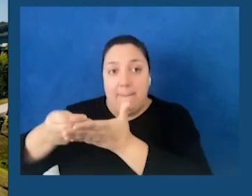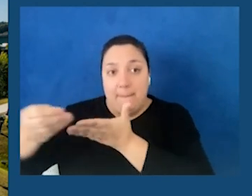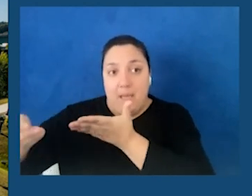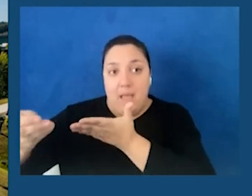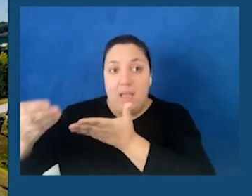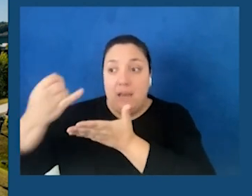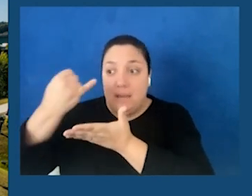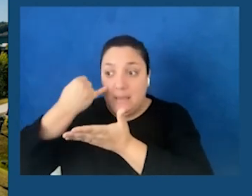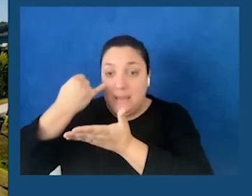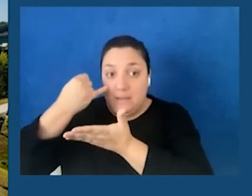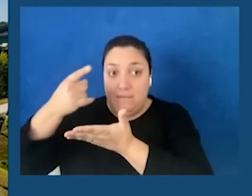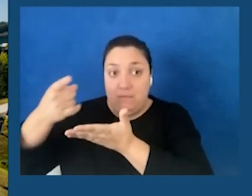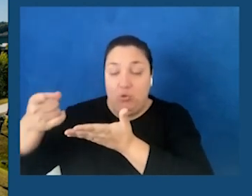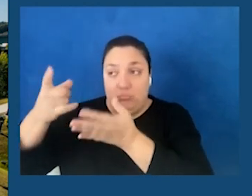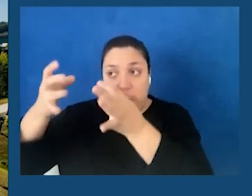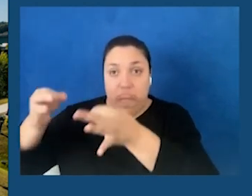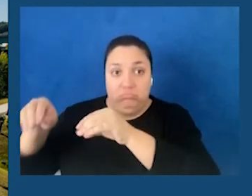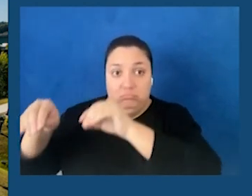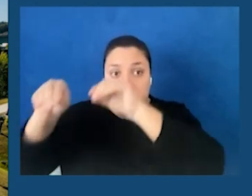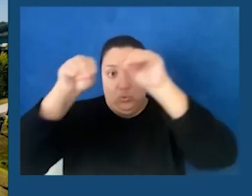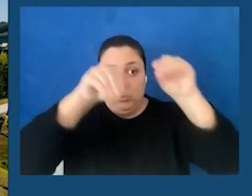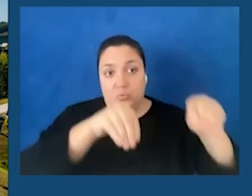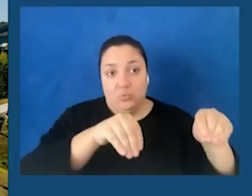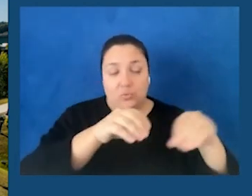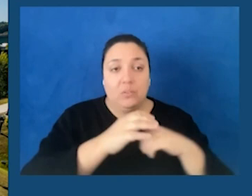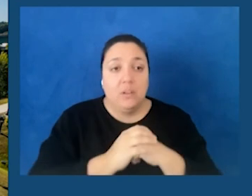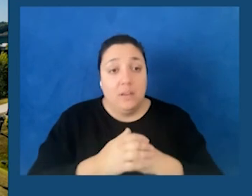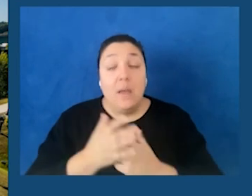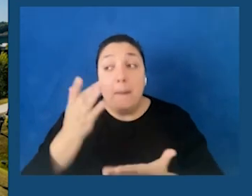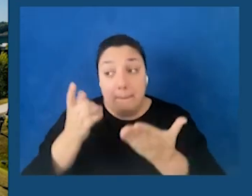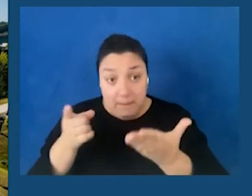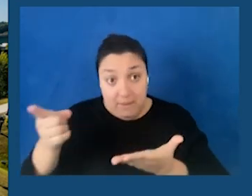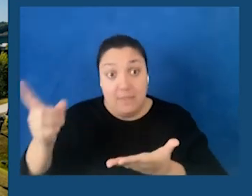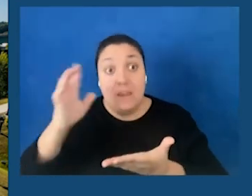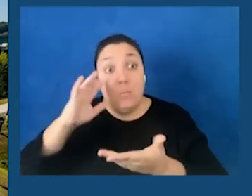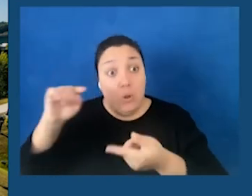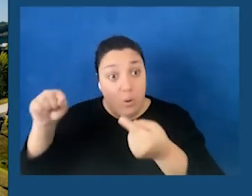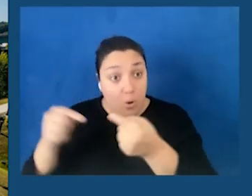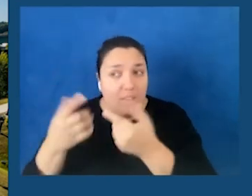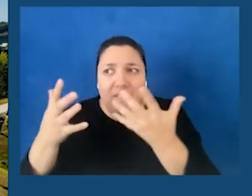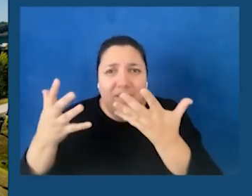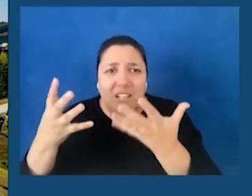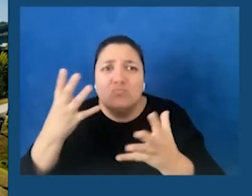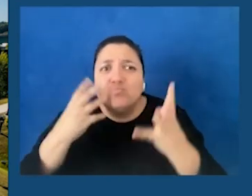We're talking about communities that are in harm's way and have been beaten and battered by